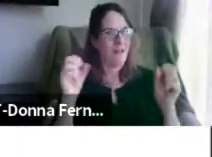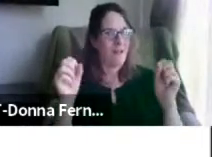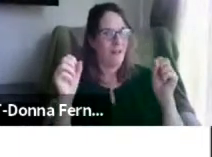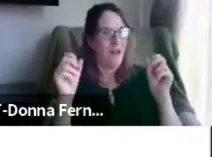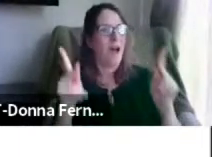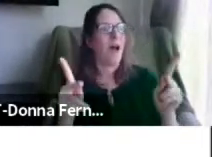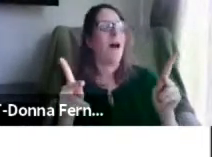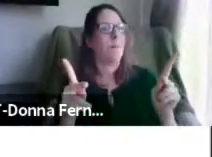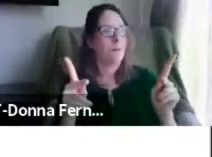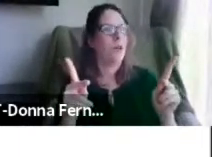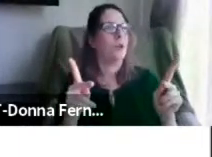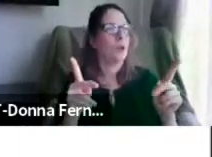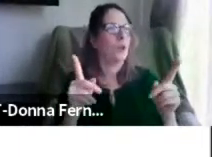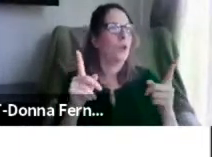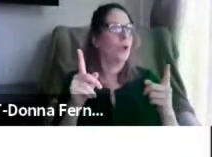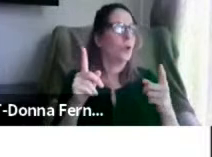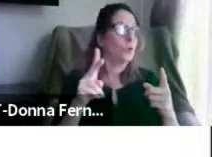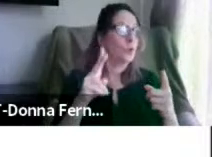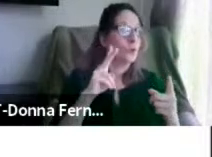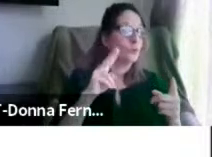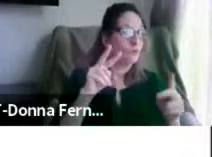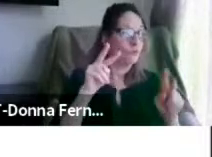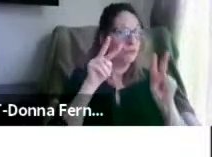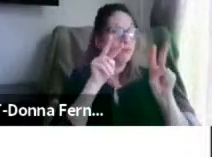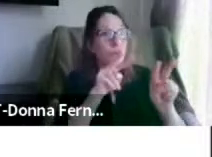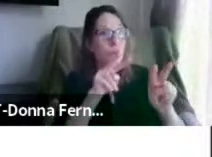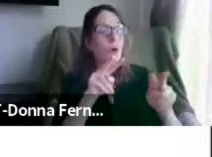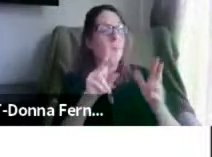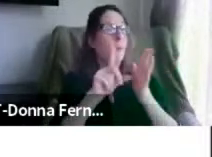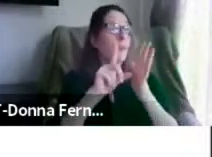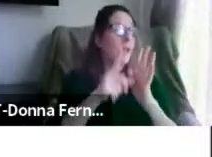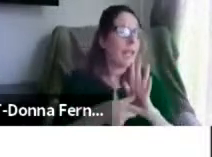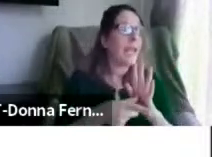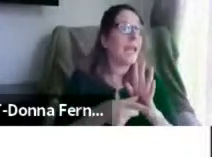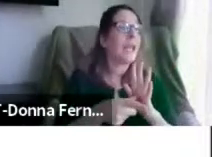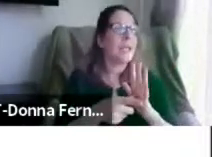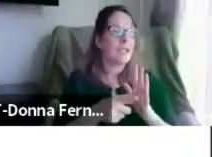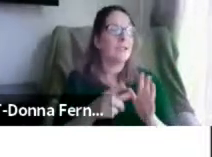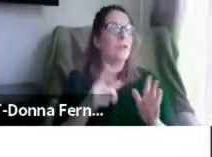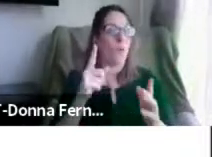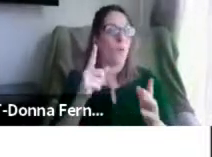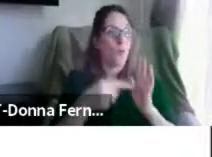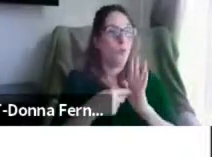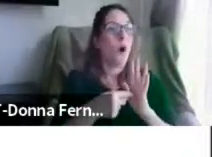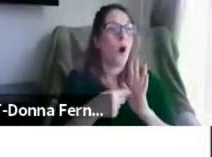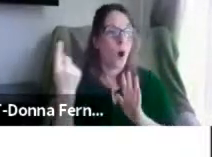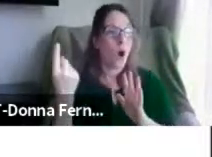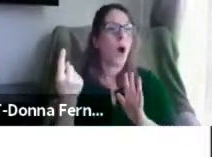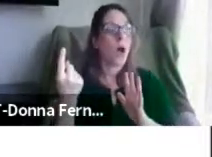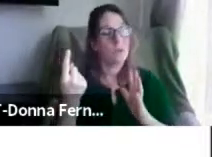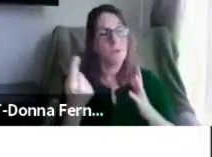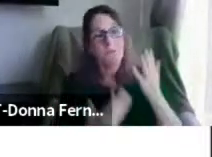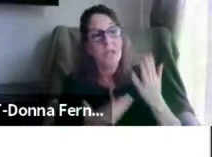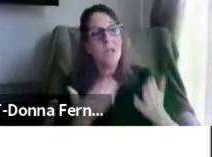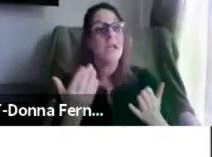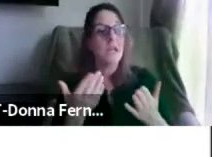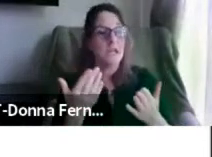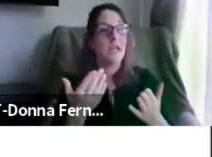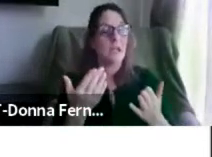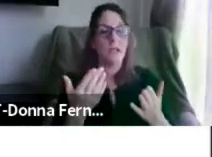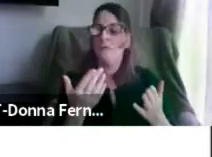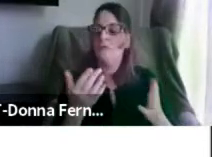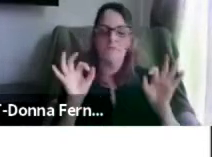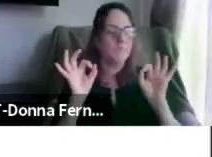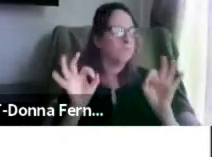to either see it live or maybe see it again once it's streamed out. I just thought the material was on point.